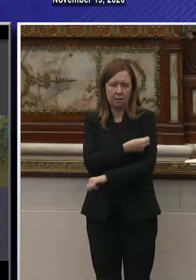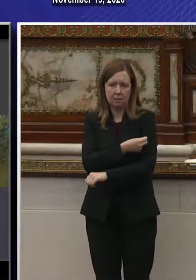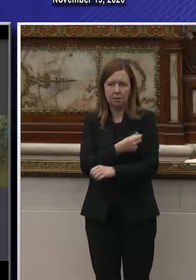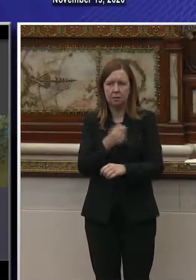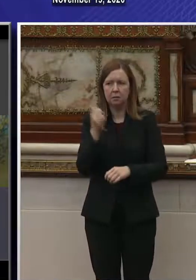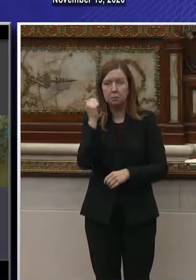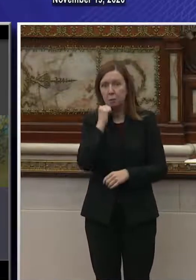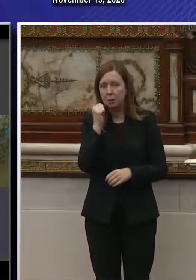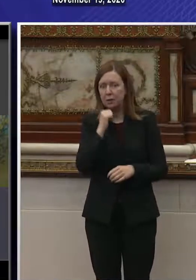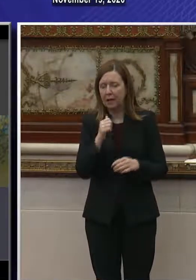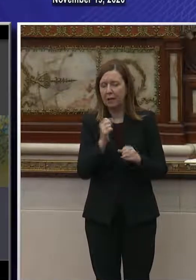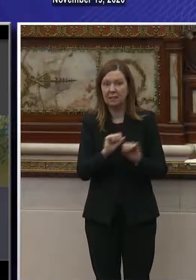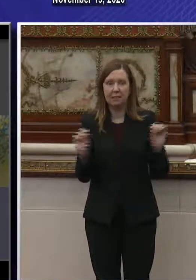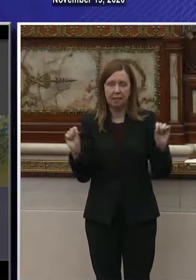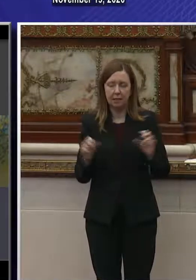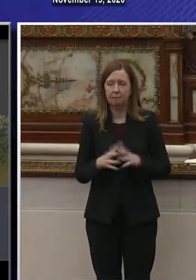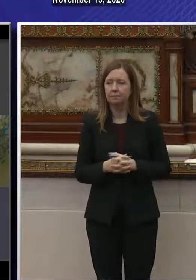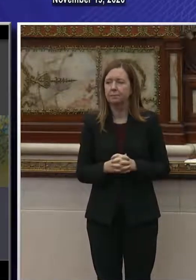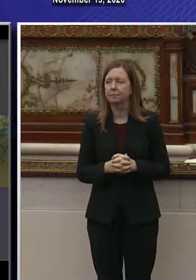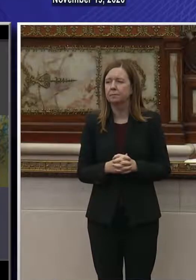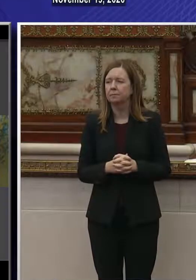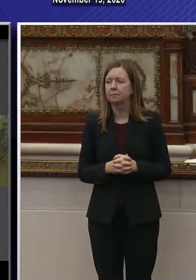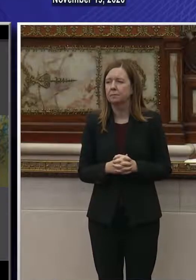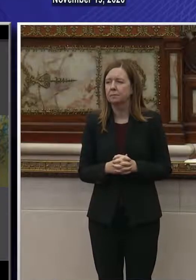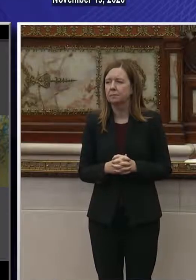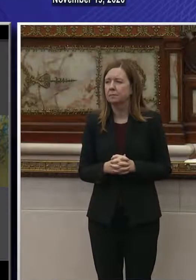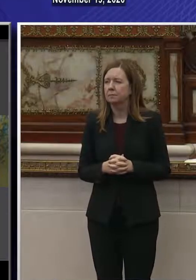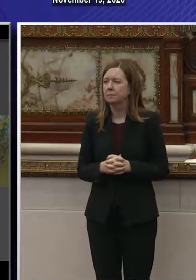per day in a safe way?